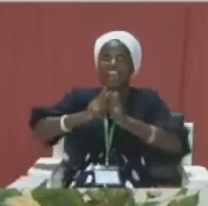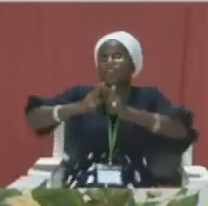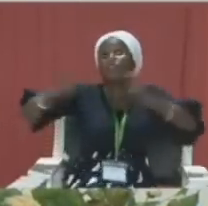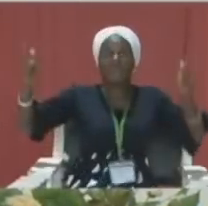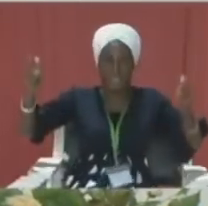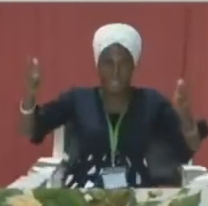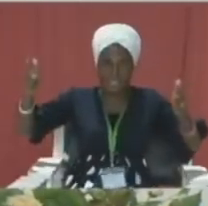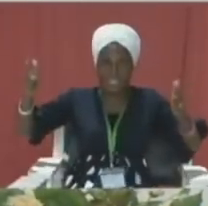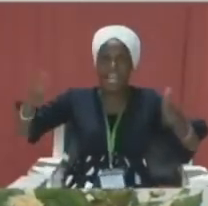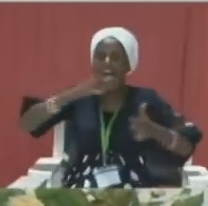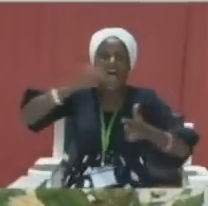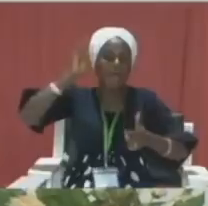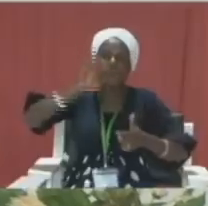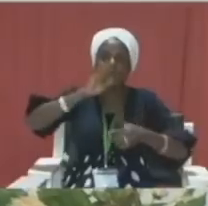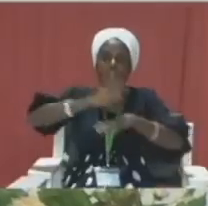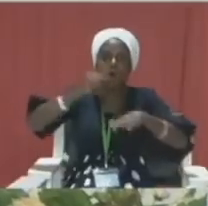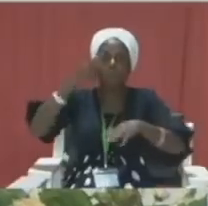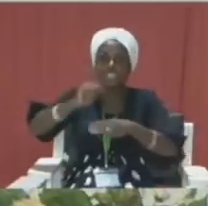the Son of the Most High God.